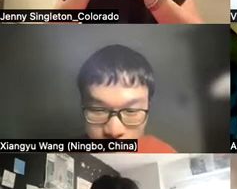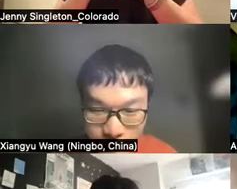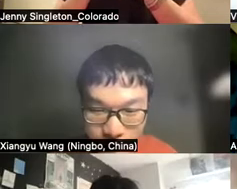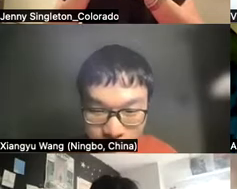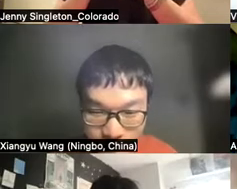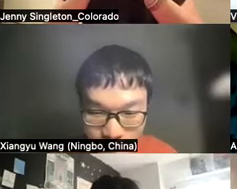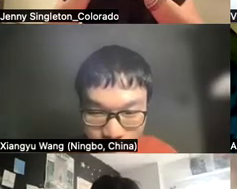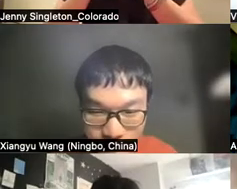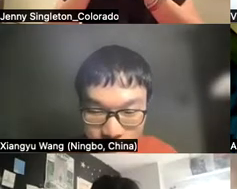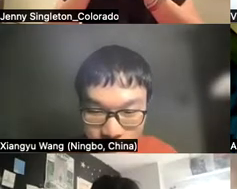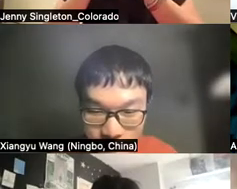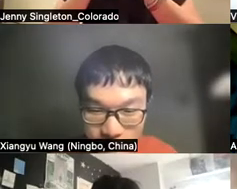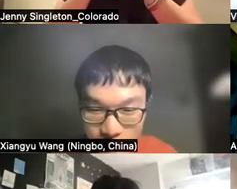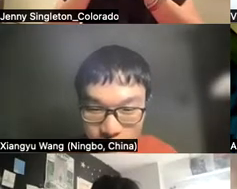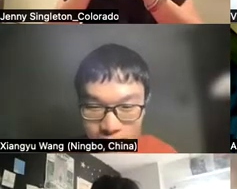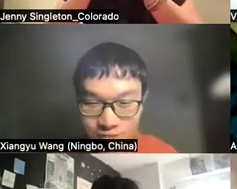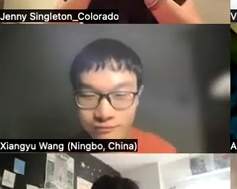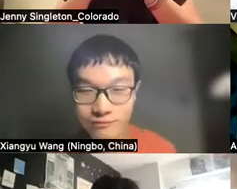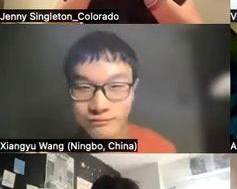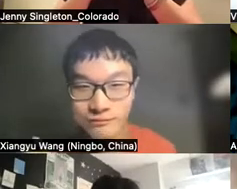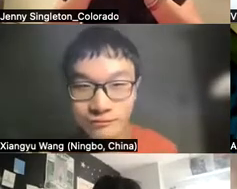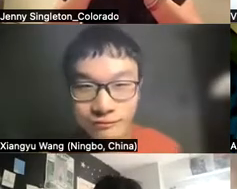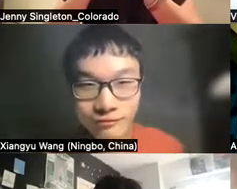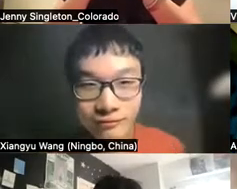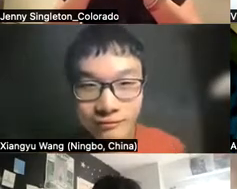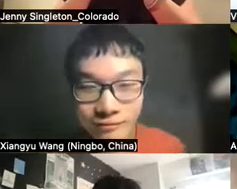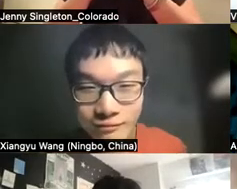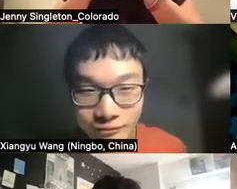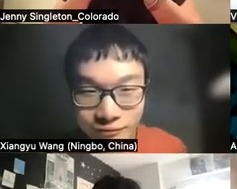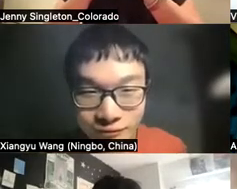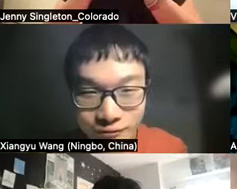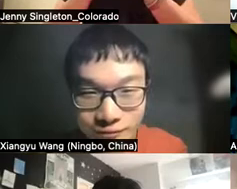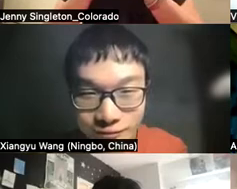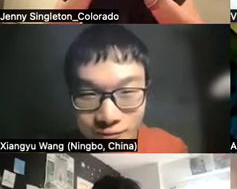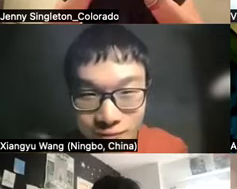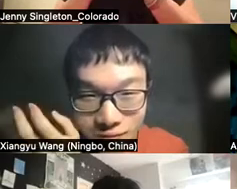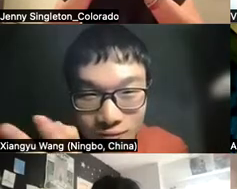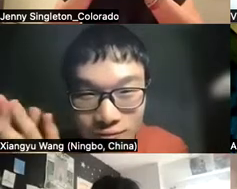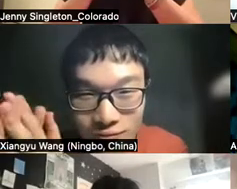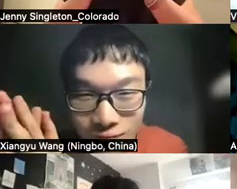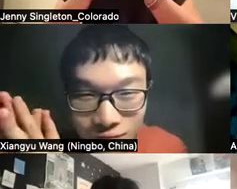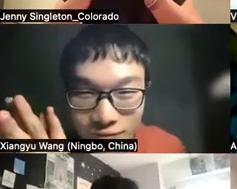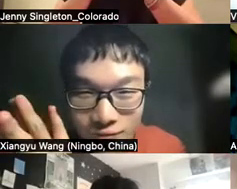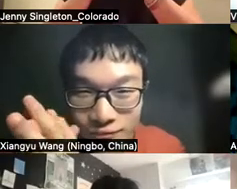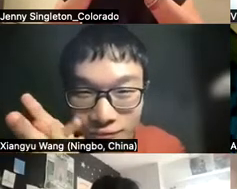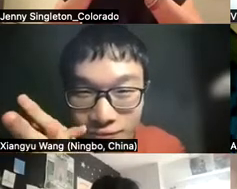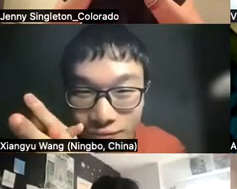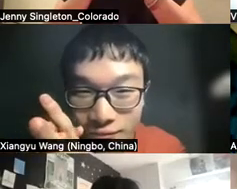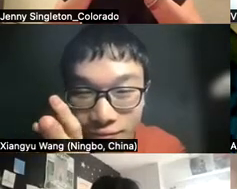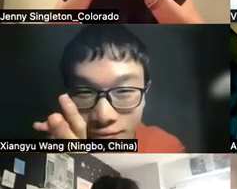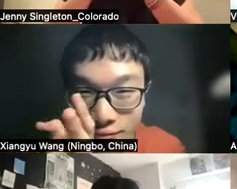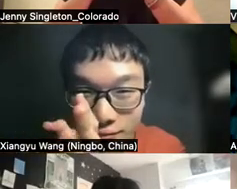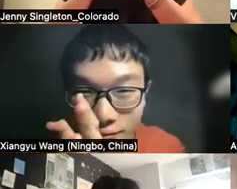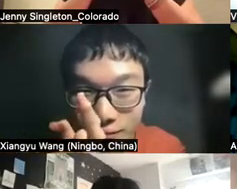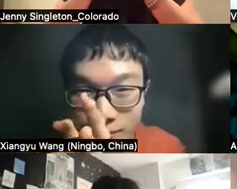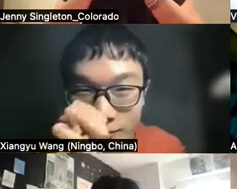it? Okay. And then at the end, when we have a discussion, then it's good to come back with your cameras and go with